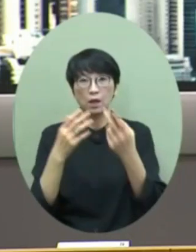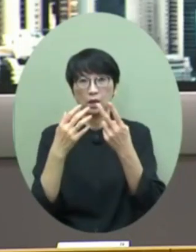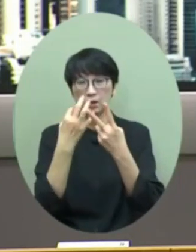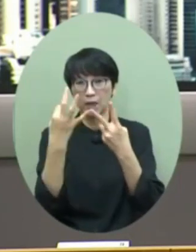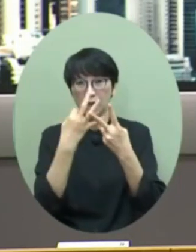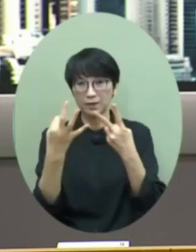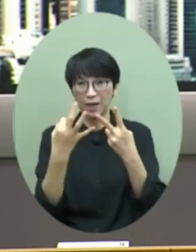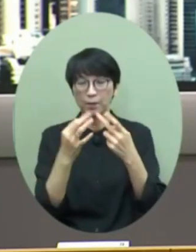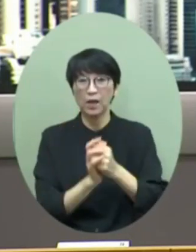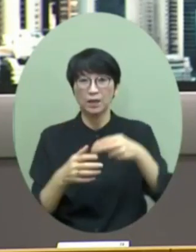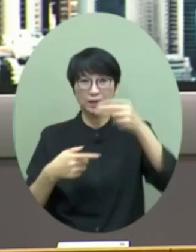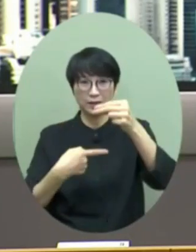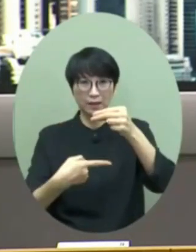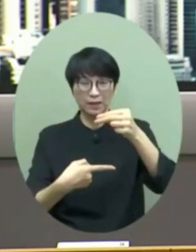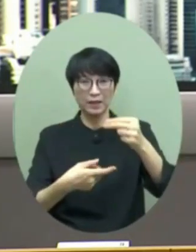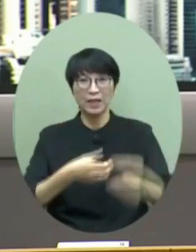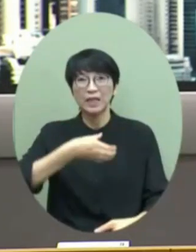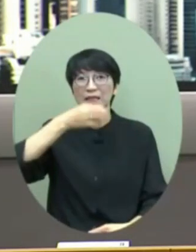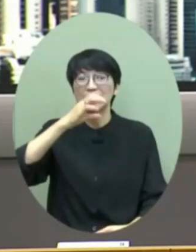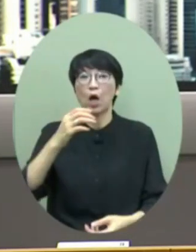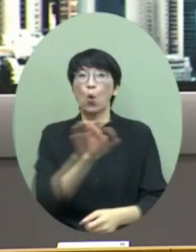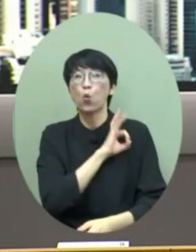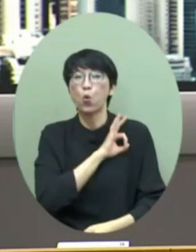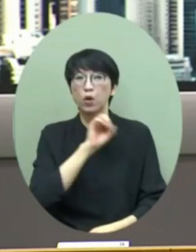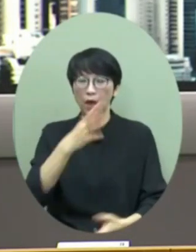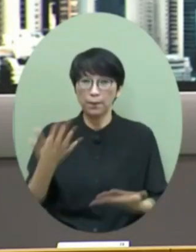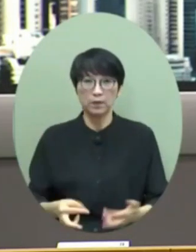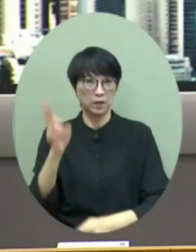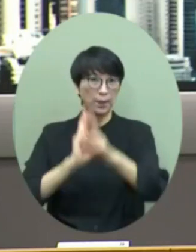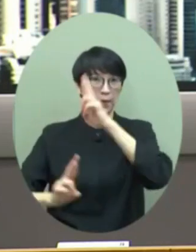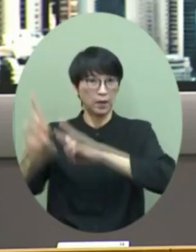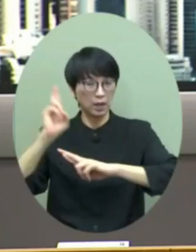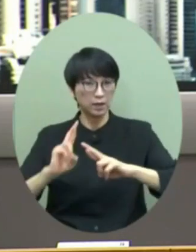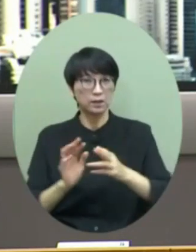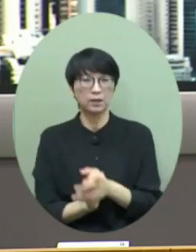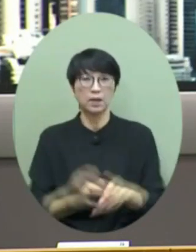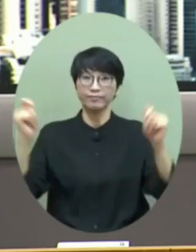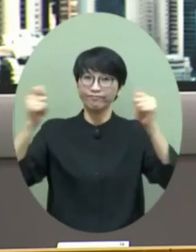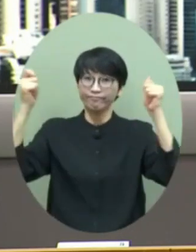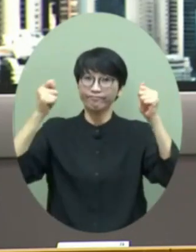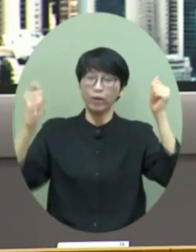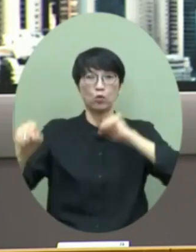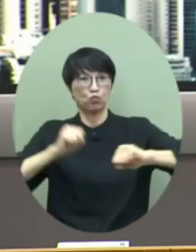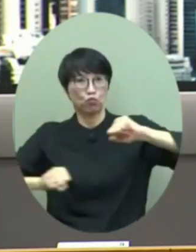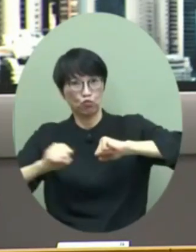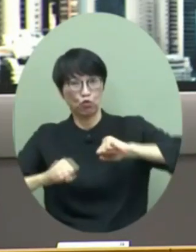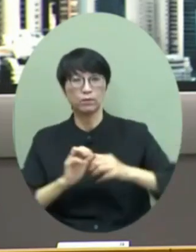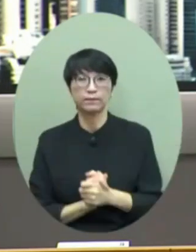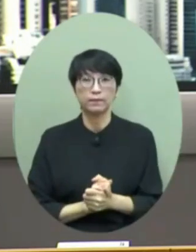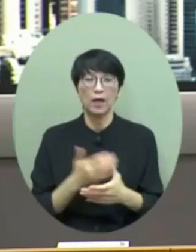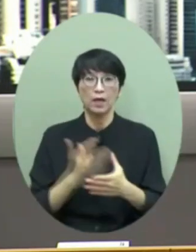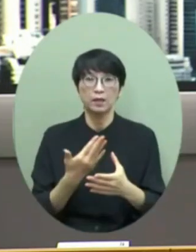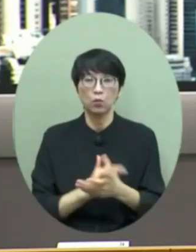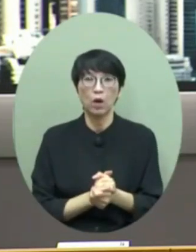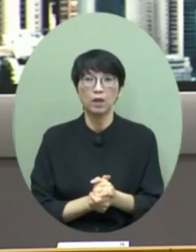Now, this morning at the reception to celebrate the 23rd anniversary of the reunification,